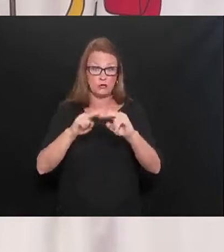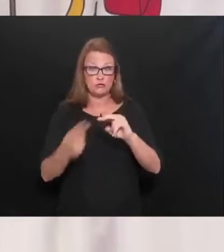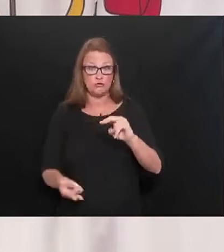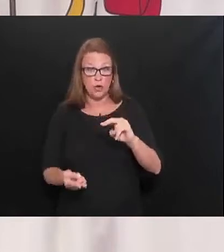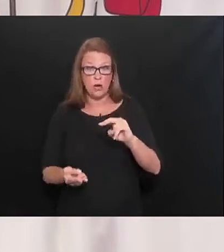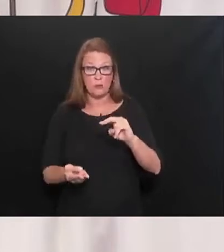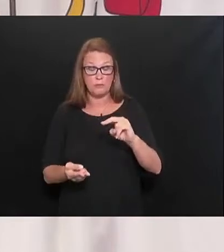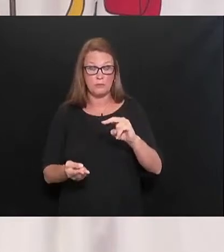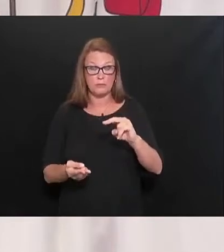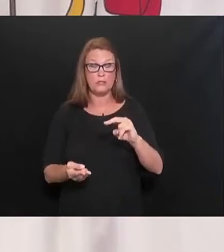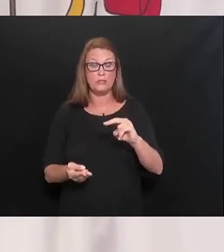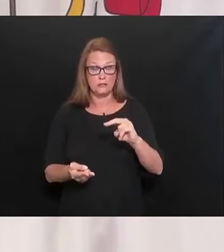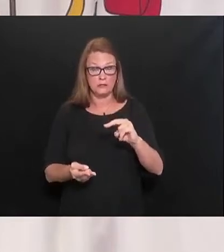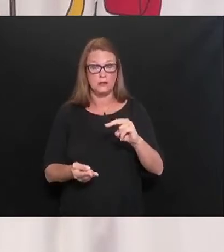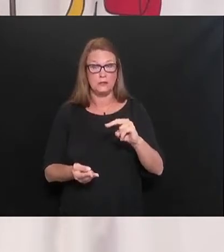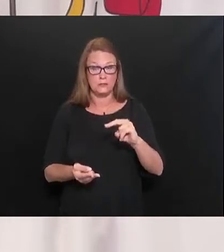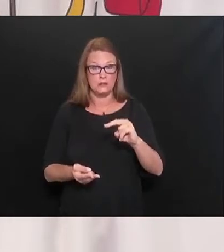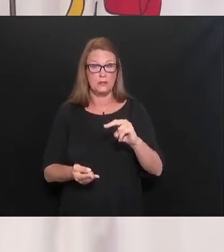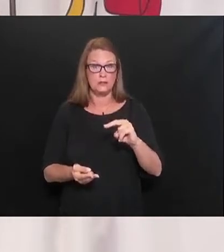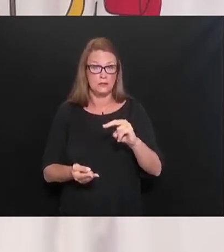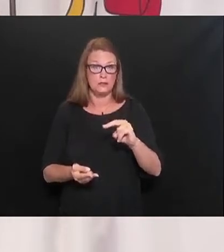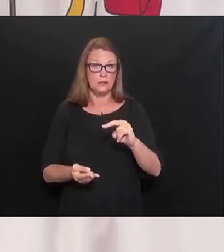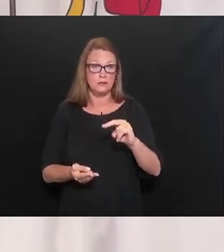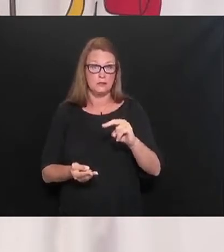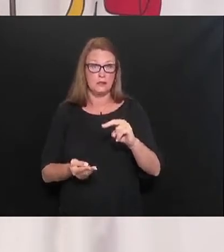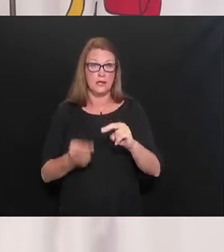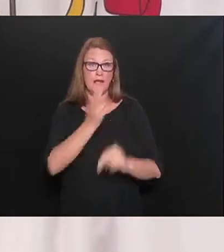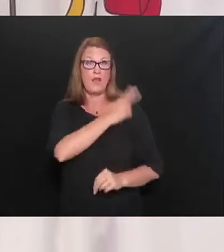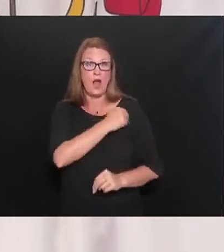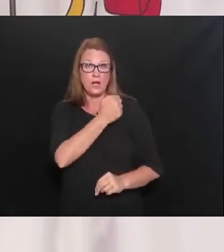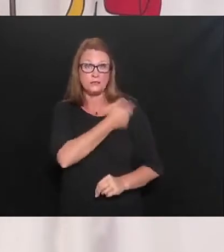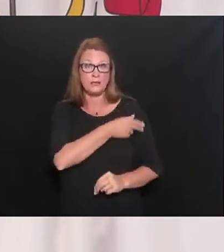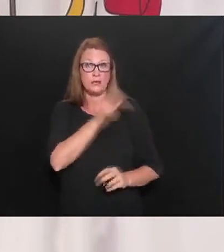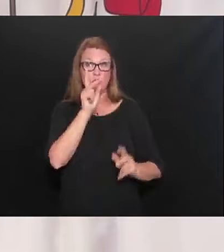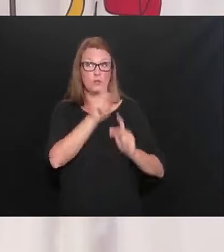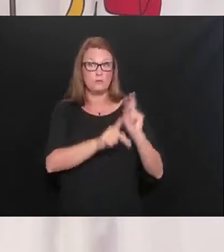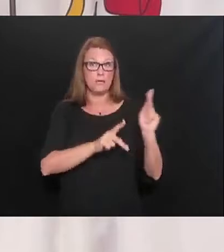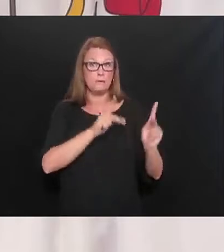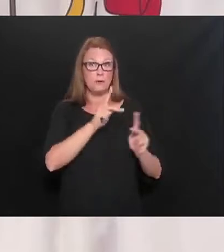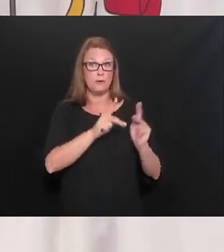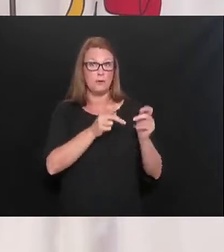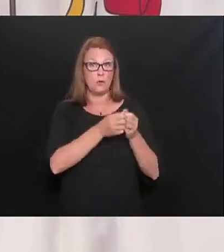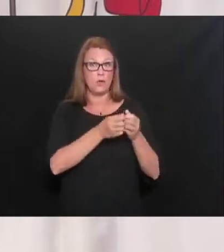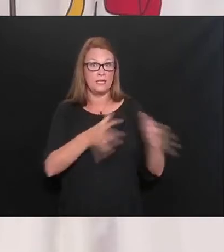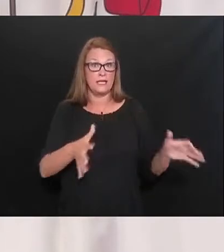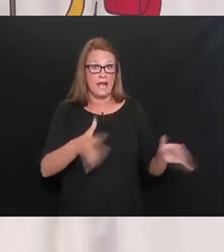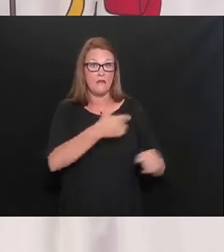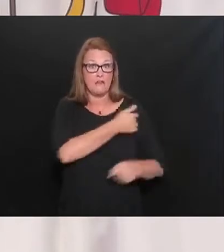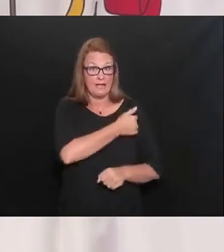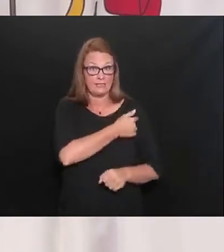hospitals as far as those that are unvaccinated.